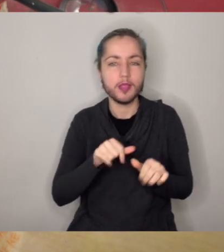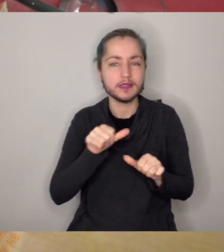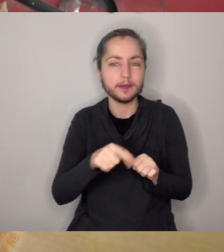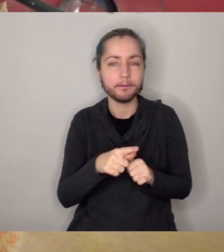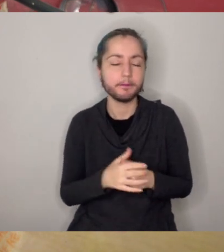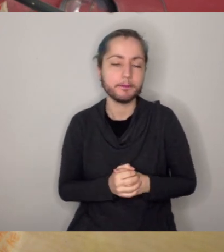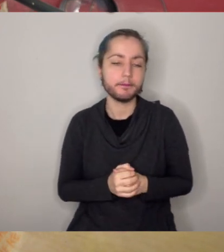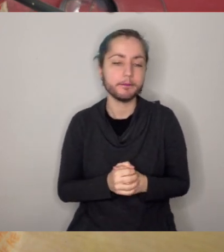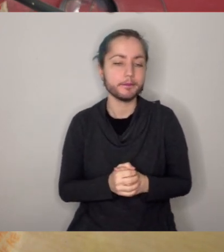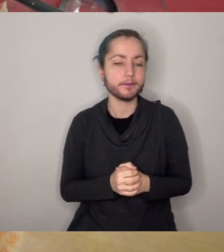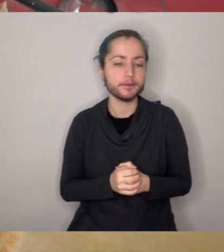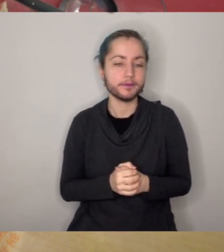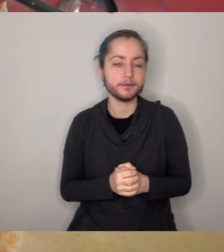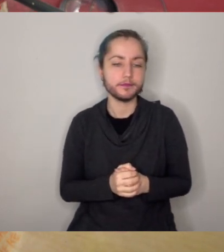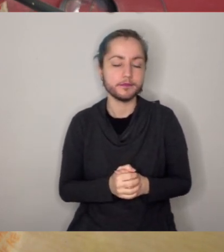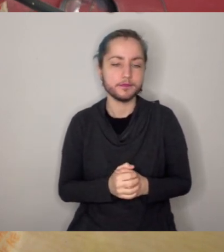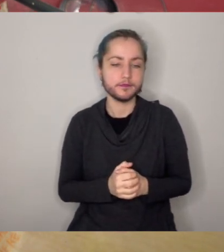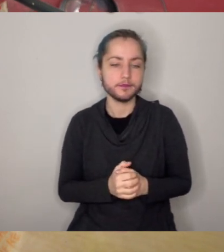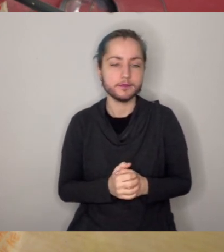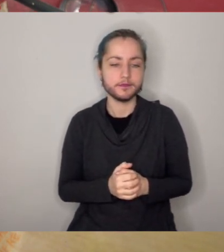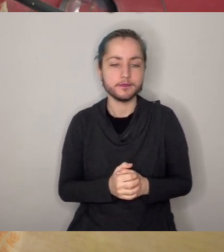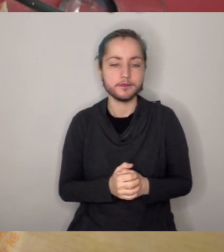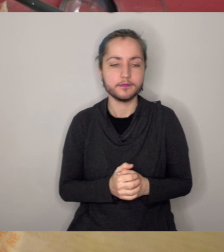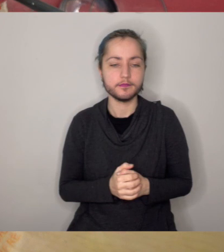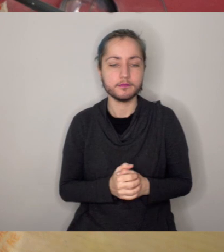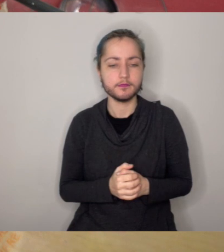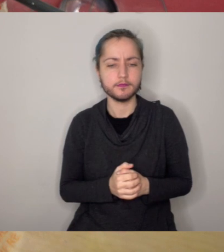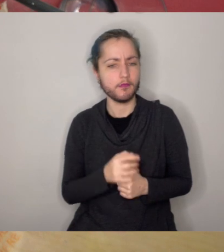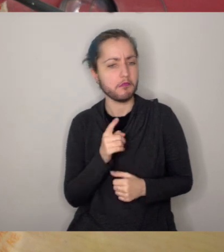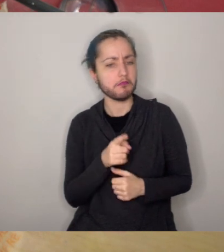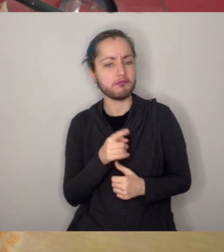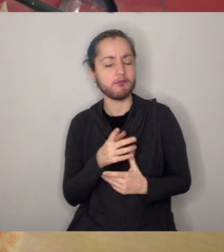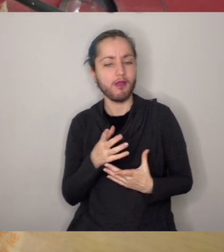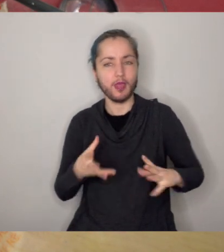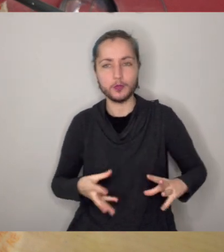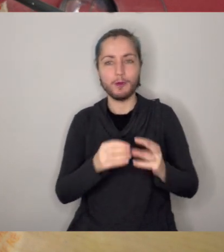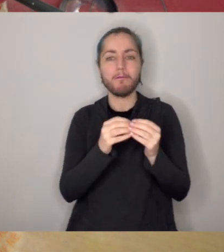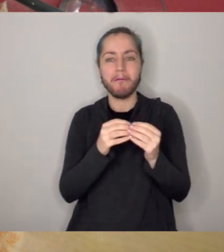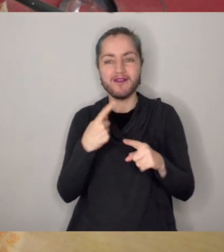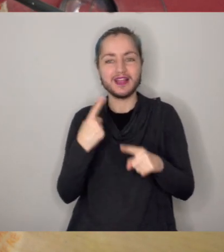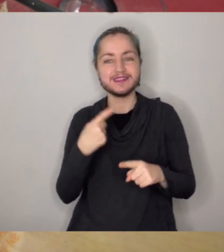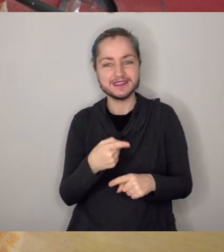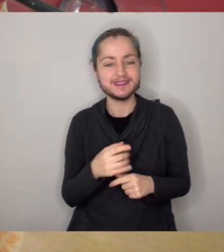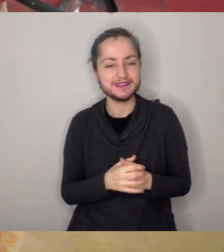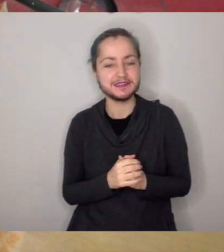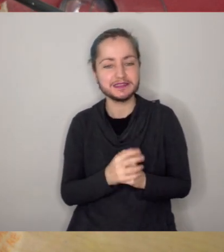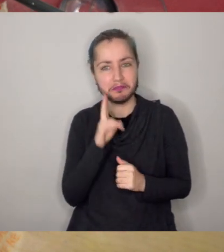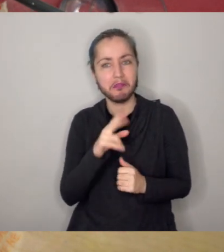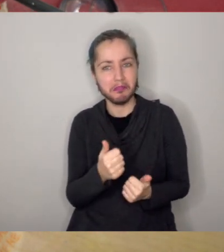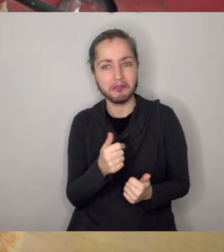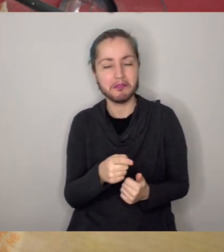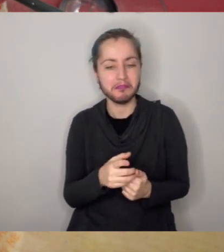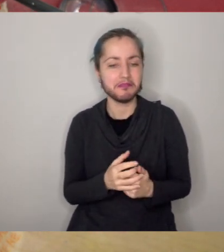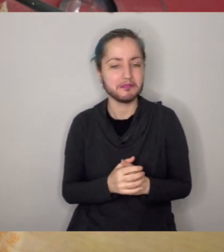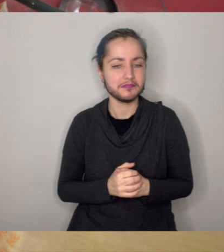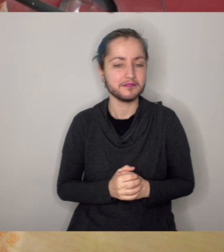take your time with it. This actually has come together